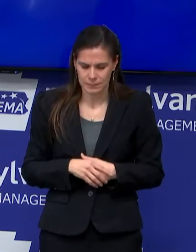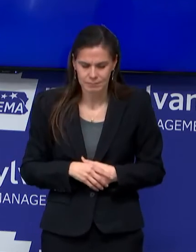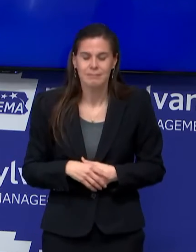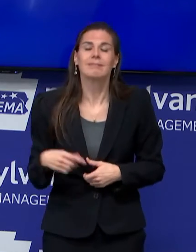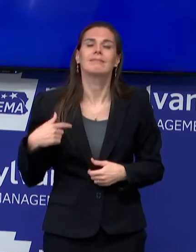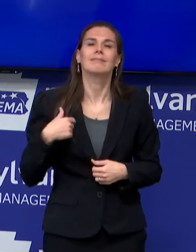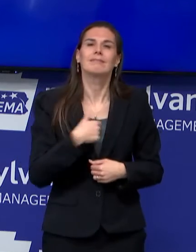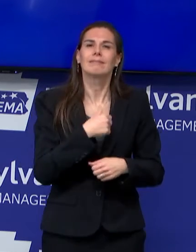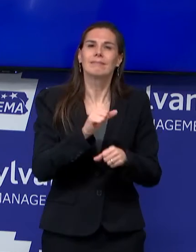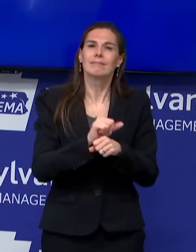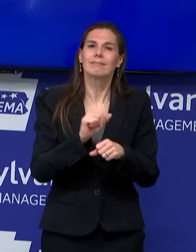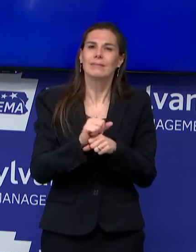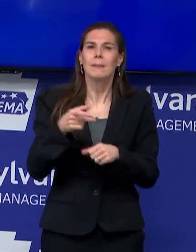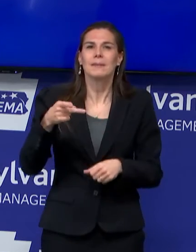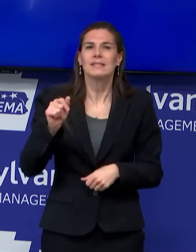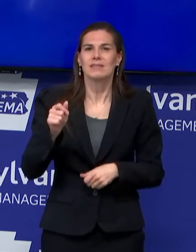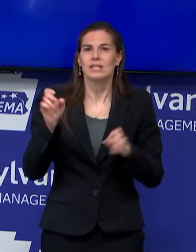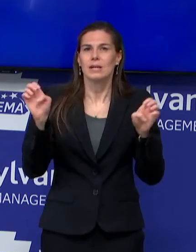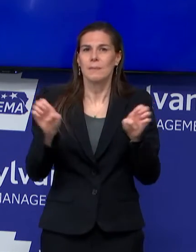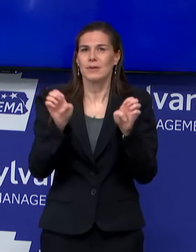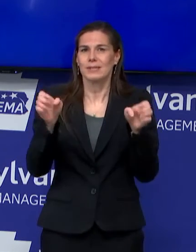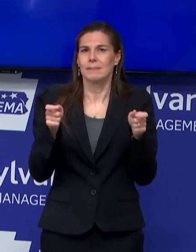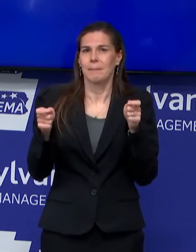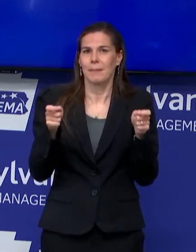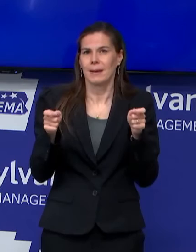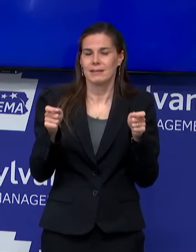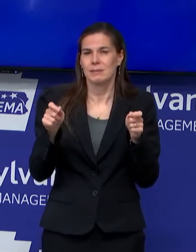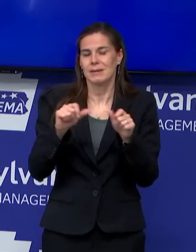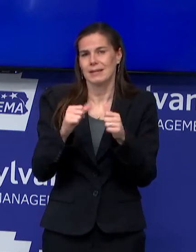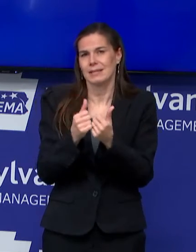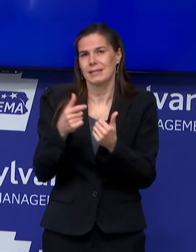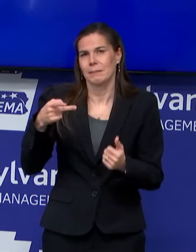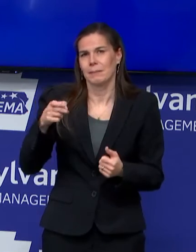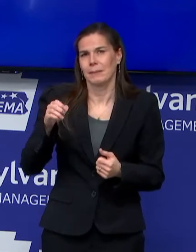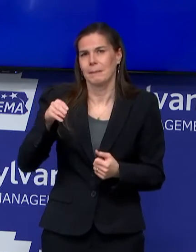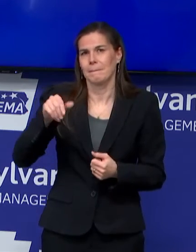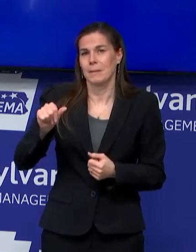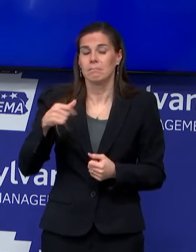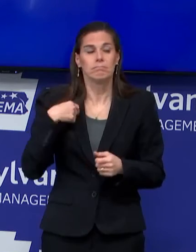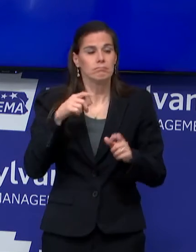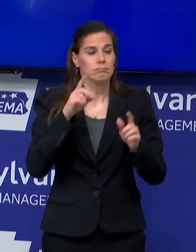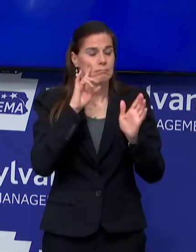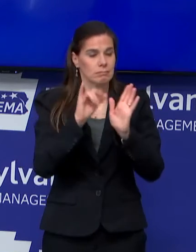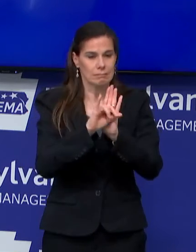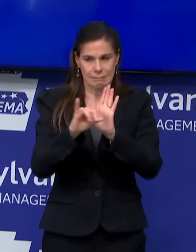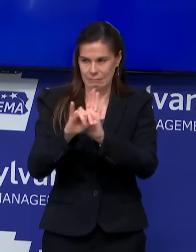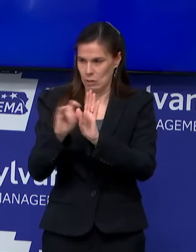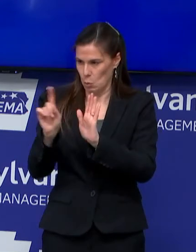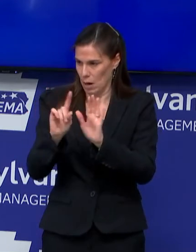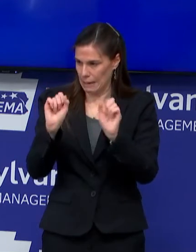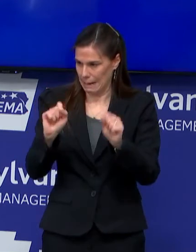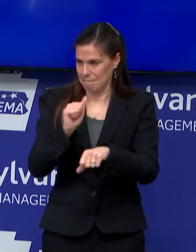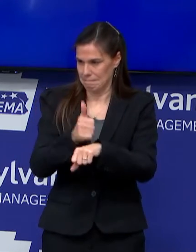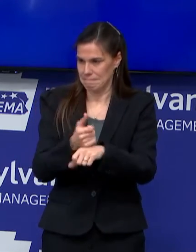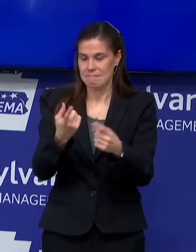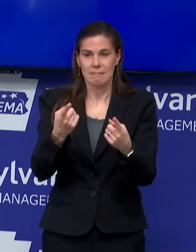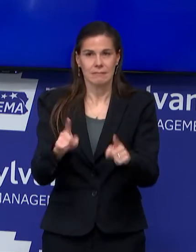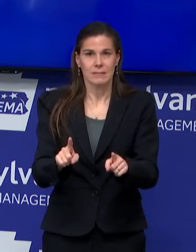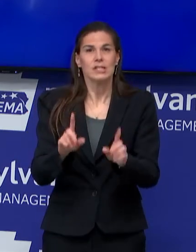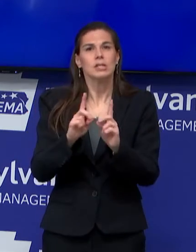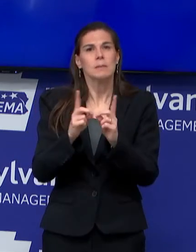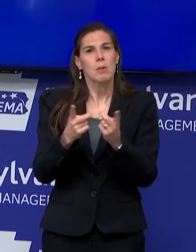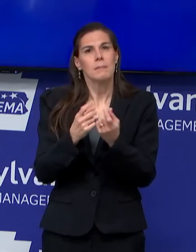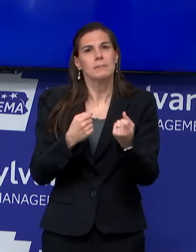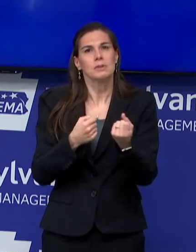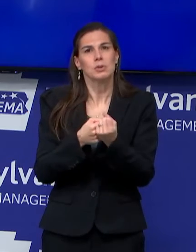Management Agency and those agencies at the county level to identify places where this can continue to happen. The department is absolutely supportive of those